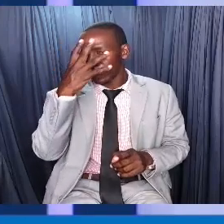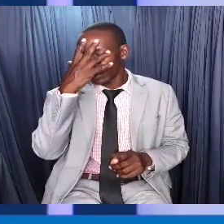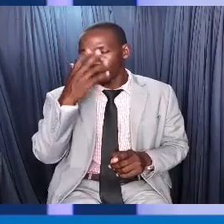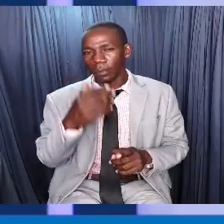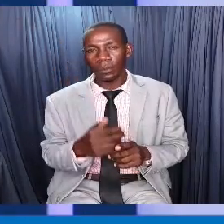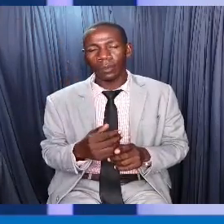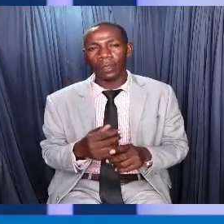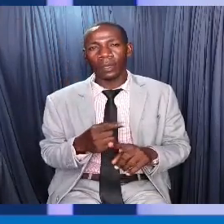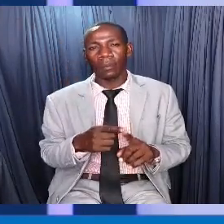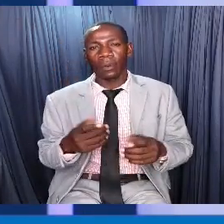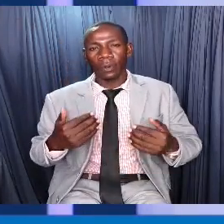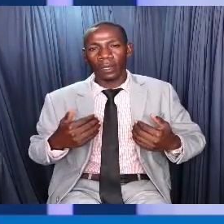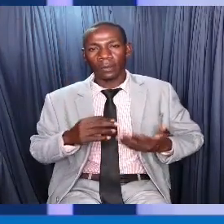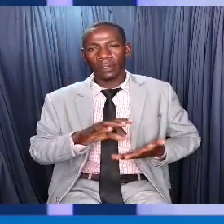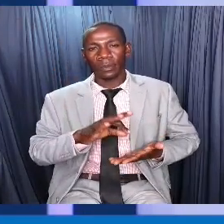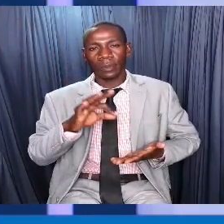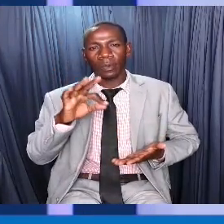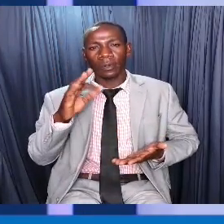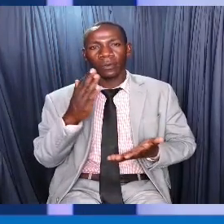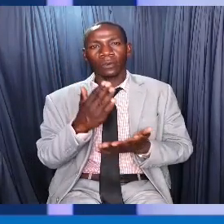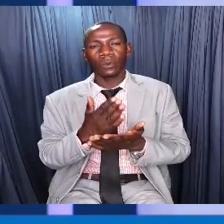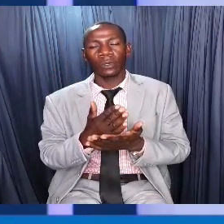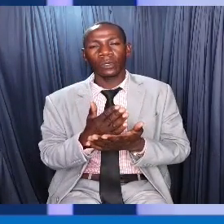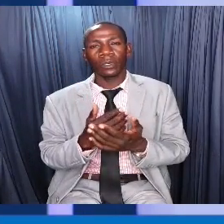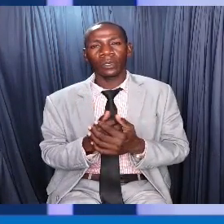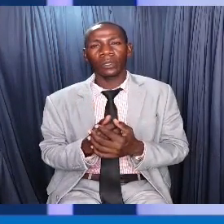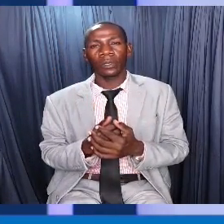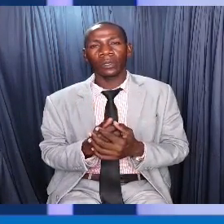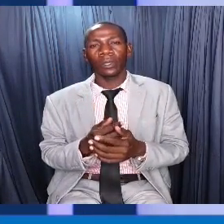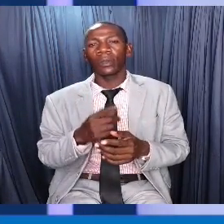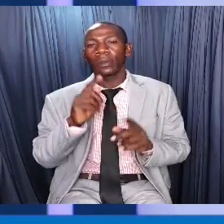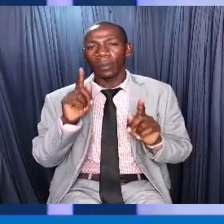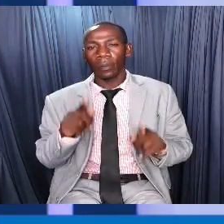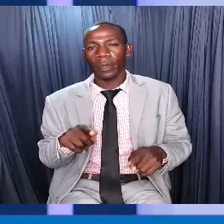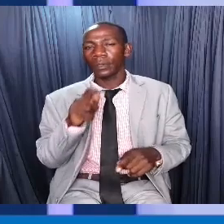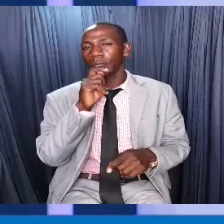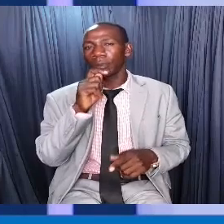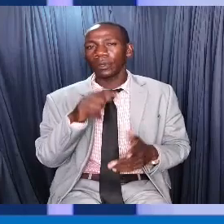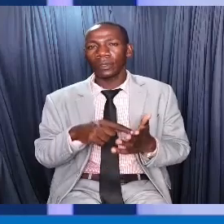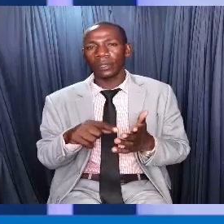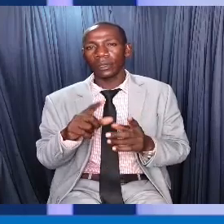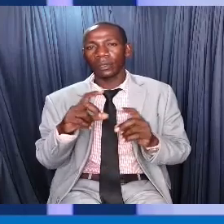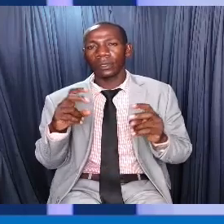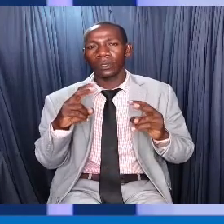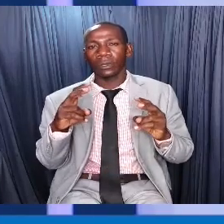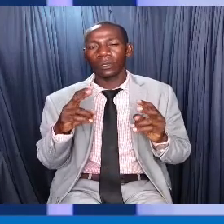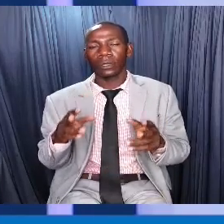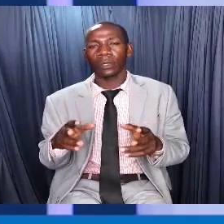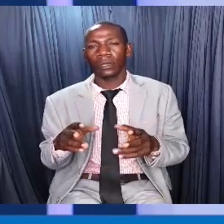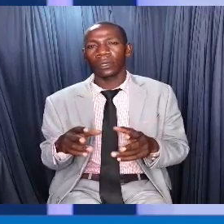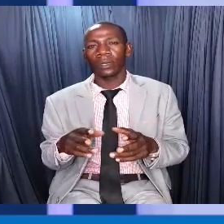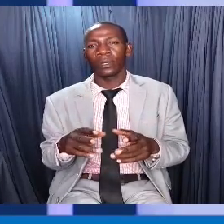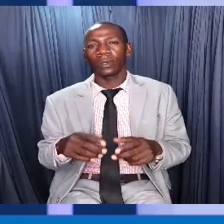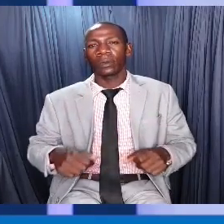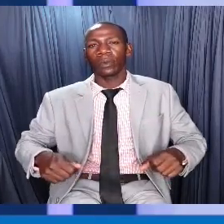shame. Sasa amepata roho wa kweli. But now he has got the truth spirit. Ikabidi ashuhudie hili neno. He had to testify this matter here. Kwamba